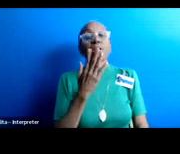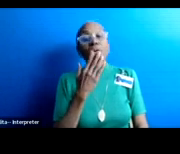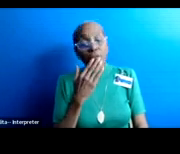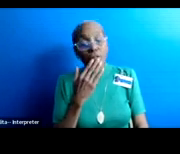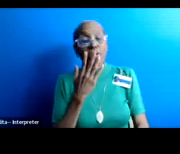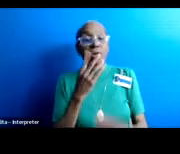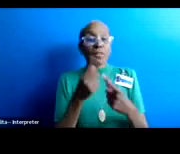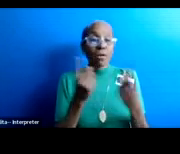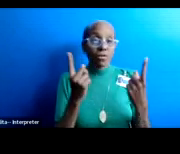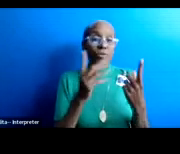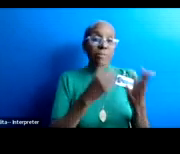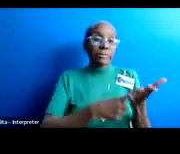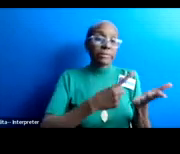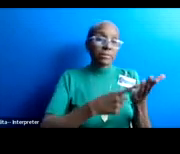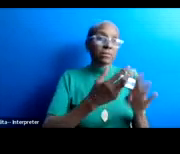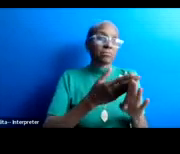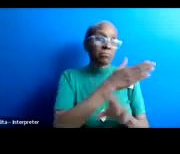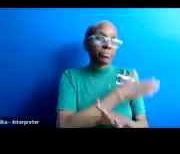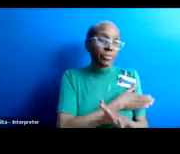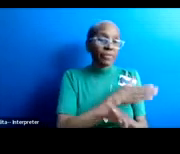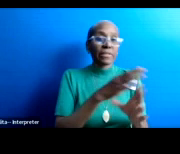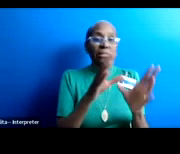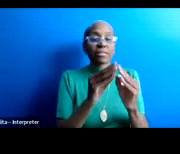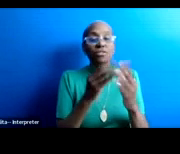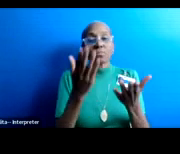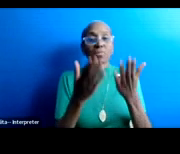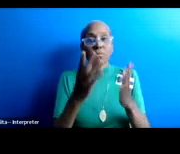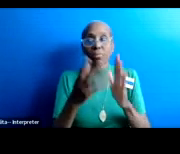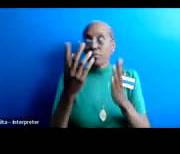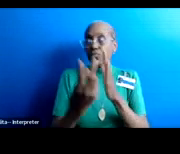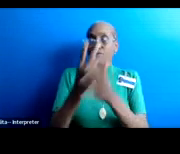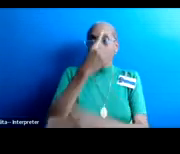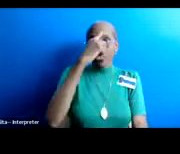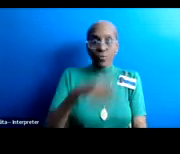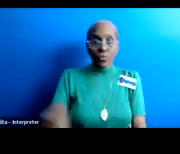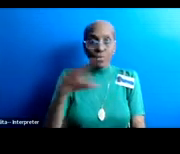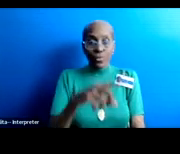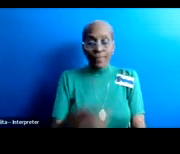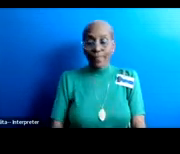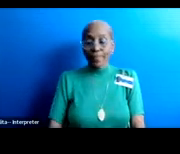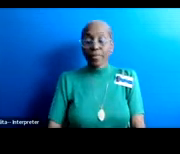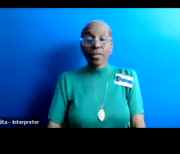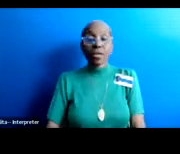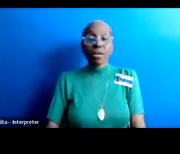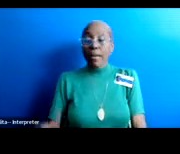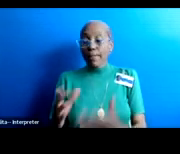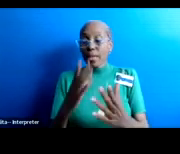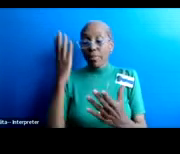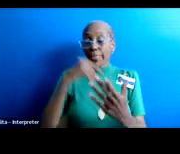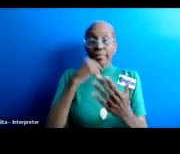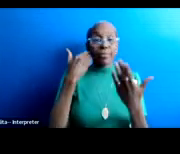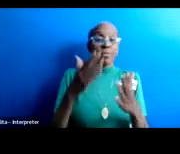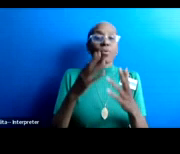color contrast earlier in one of the other sessions, so this might be review, but you may not be aware, there's